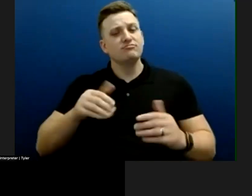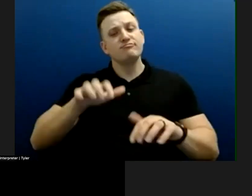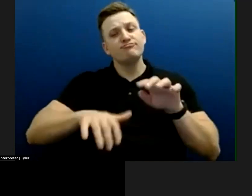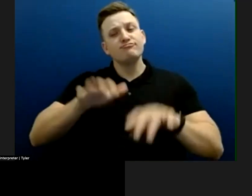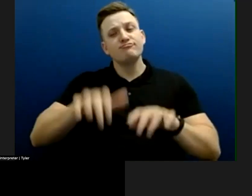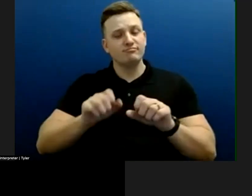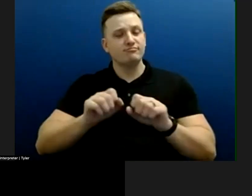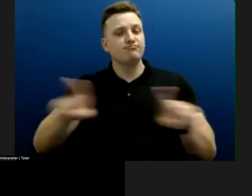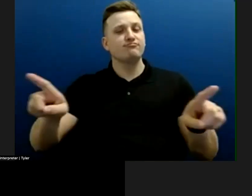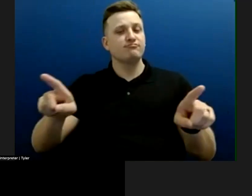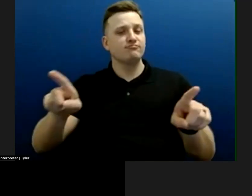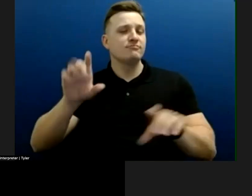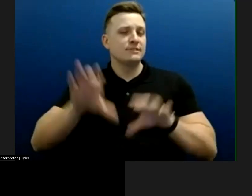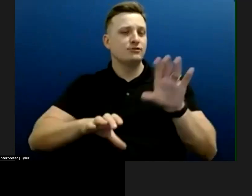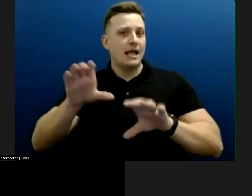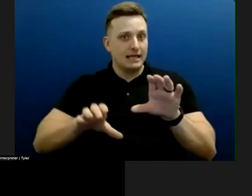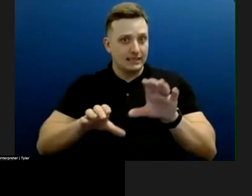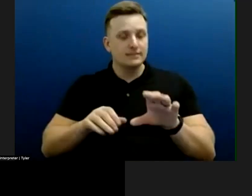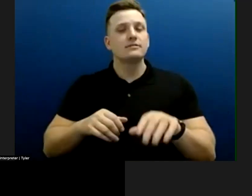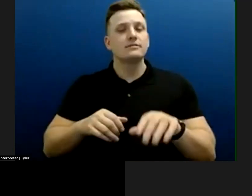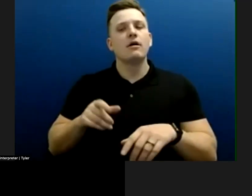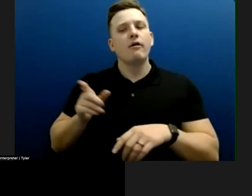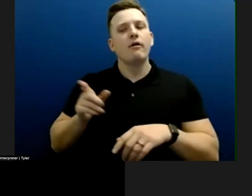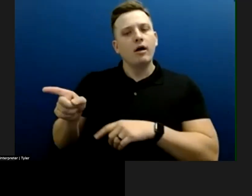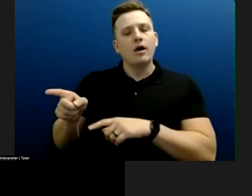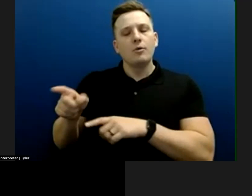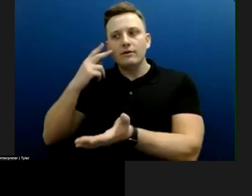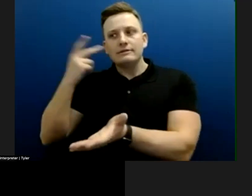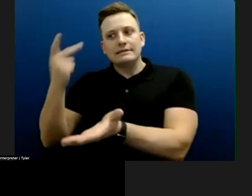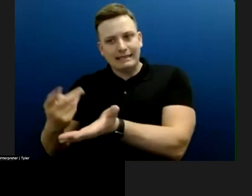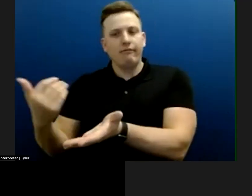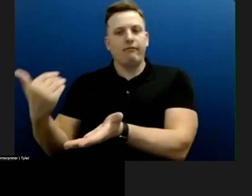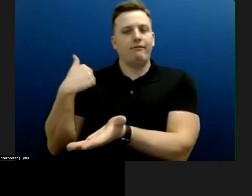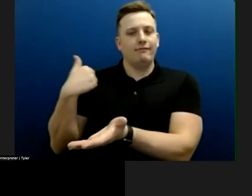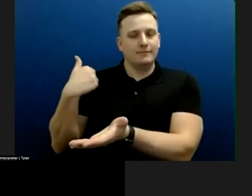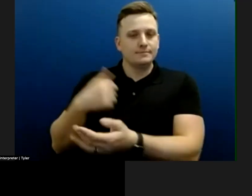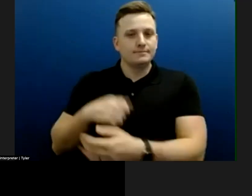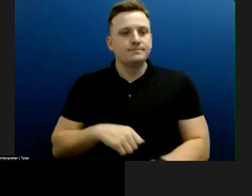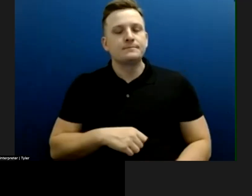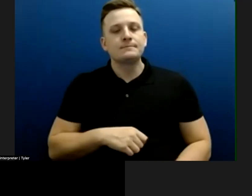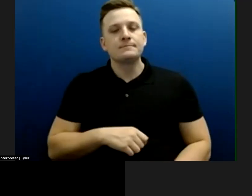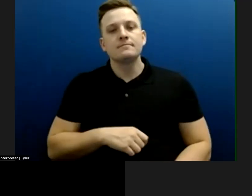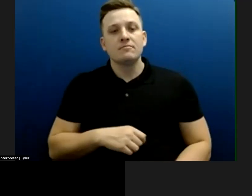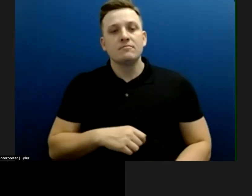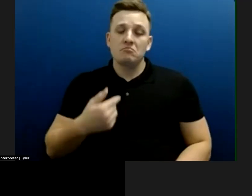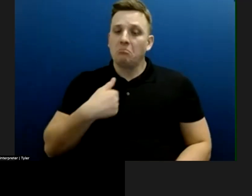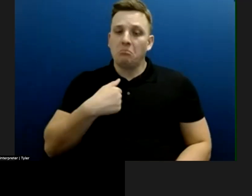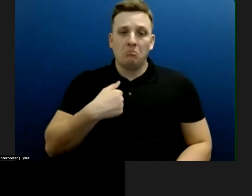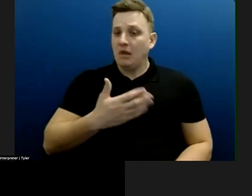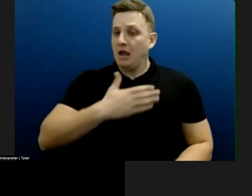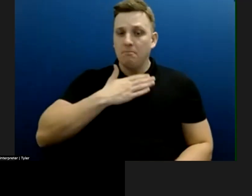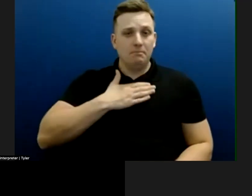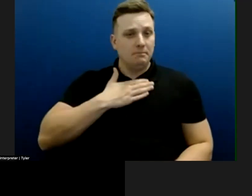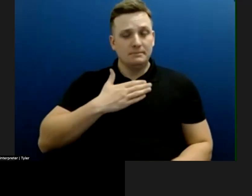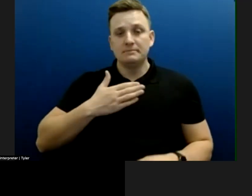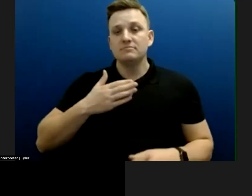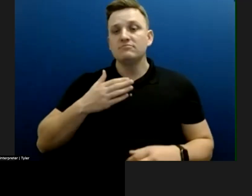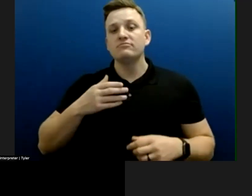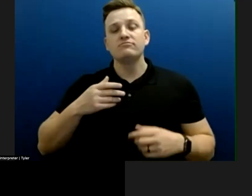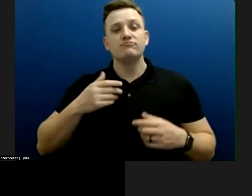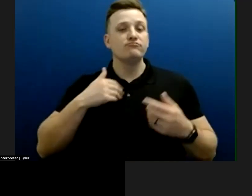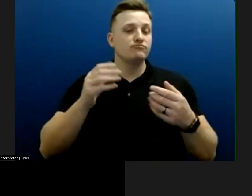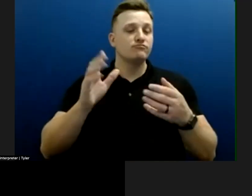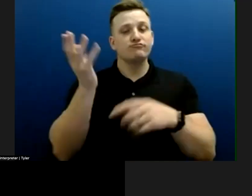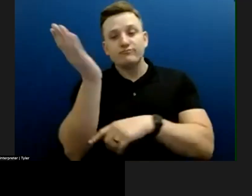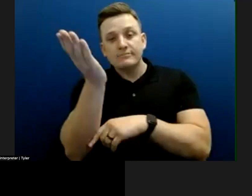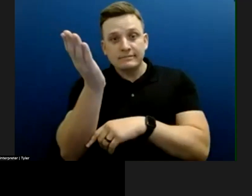people will remind me that there are questions there. I'm also happy to take some questions if people